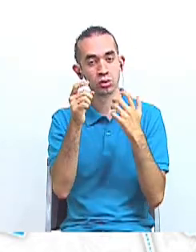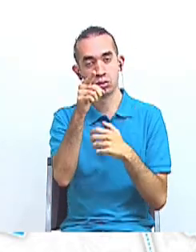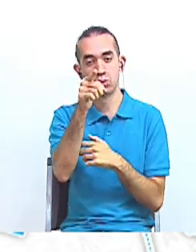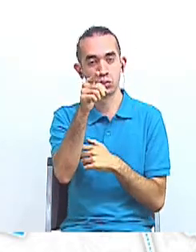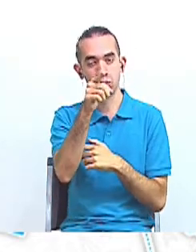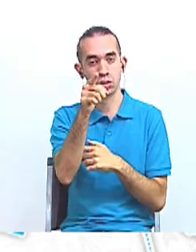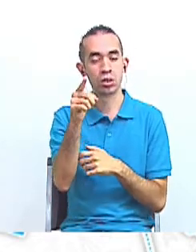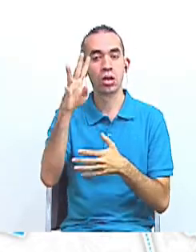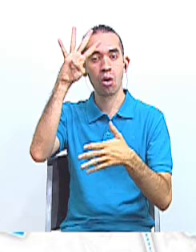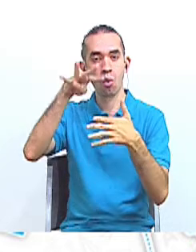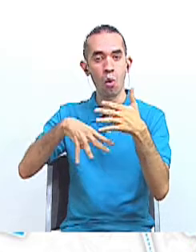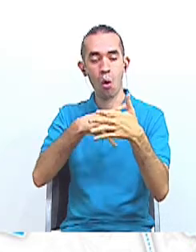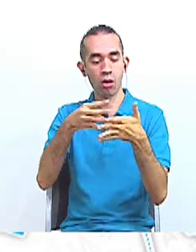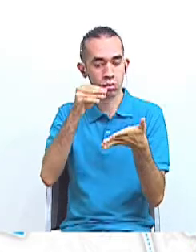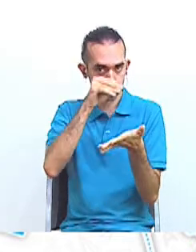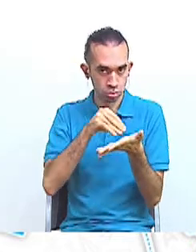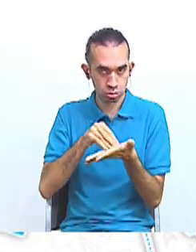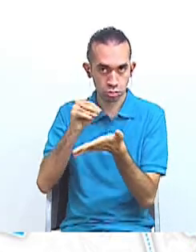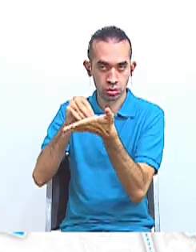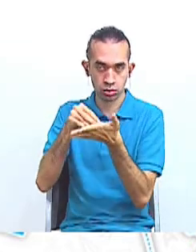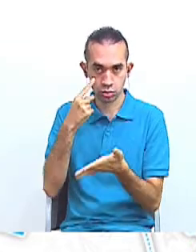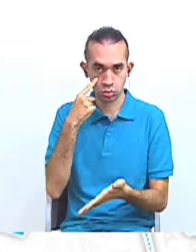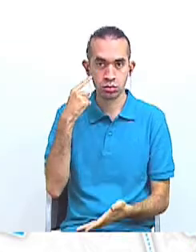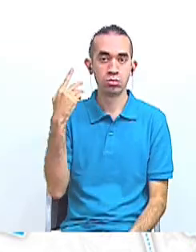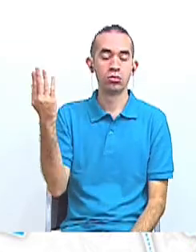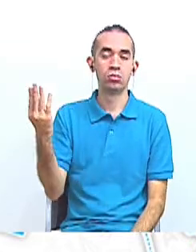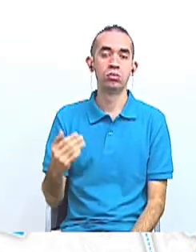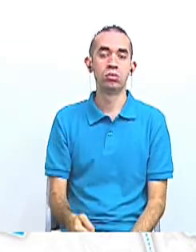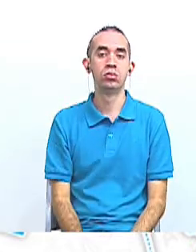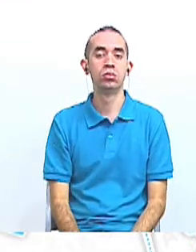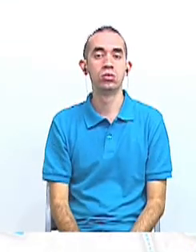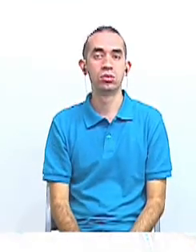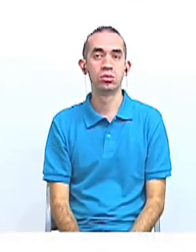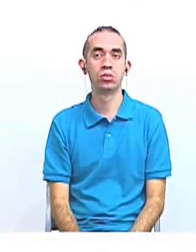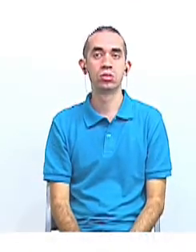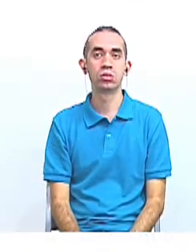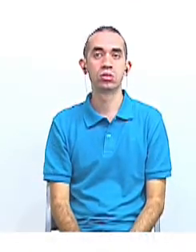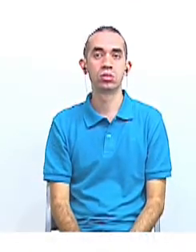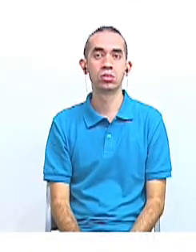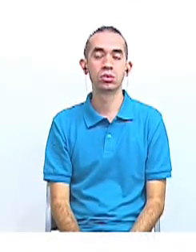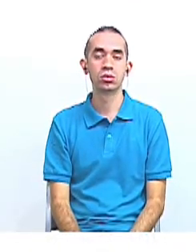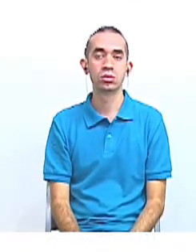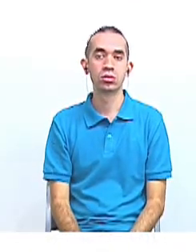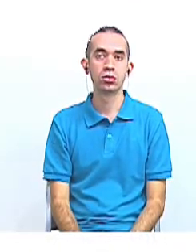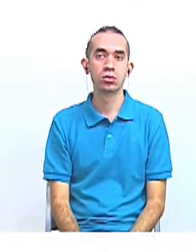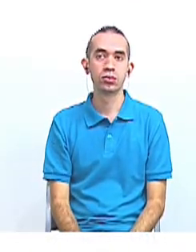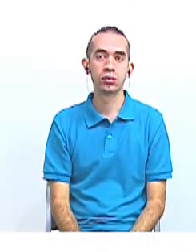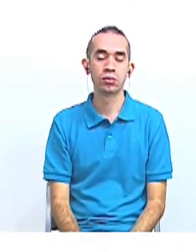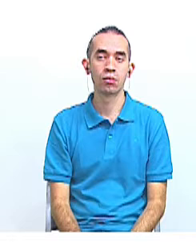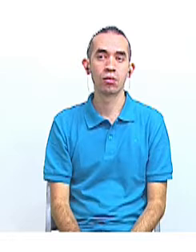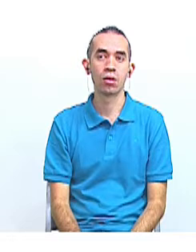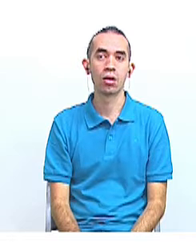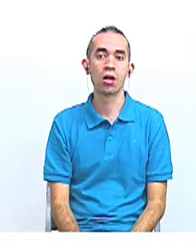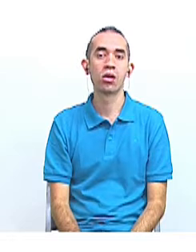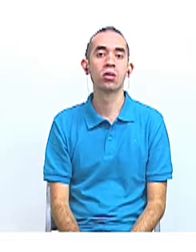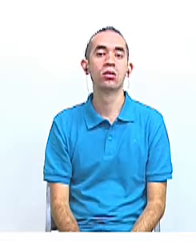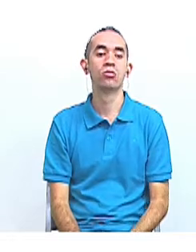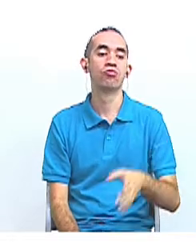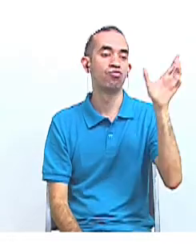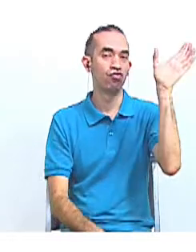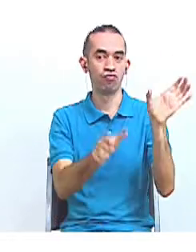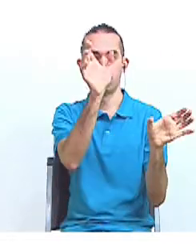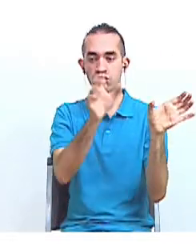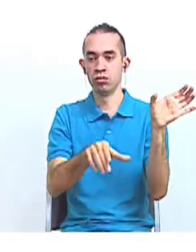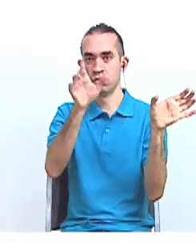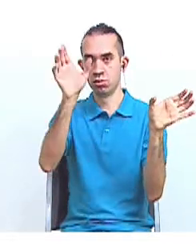this chart. So let's look at the chart that we want to complete right now. And we have 4 different